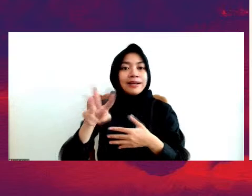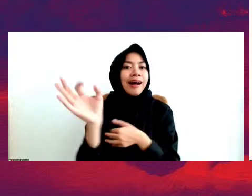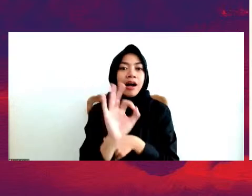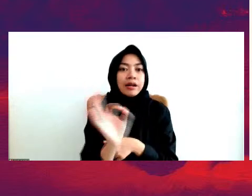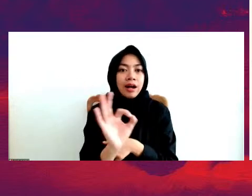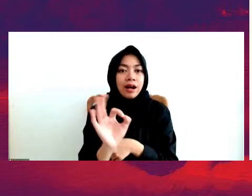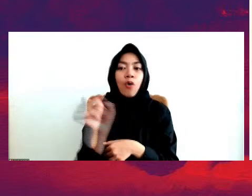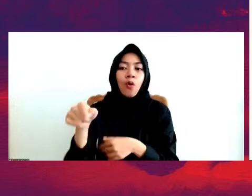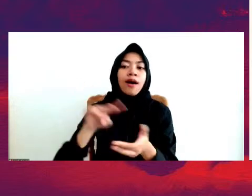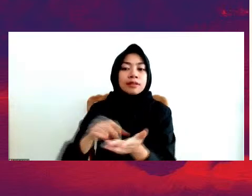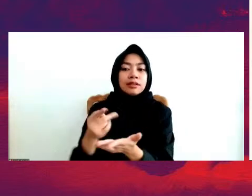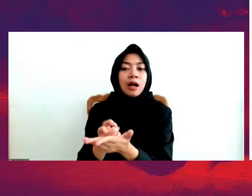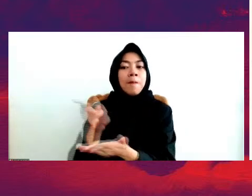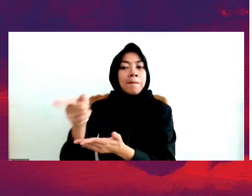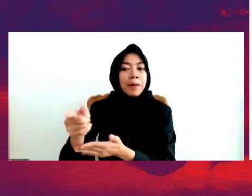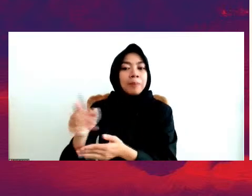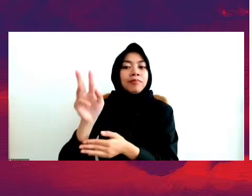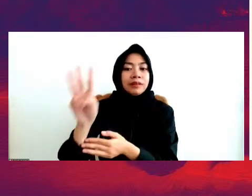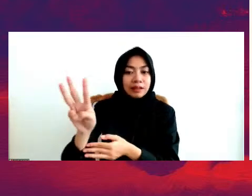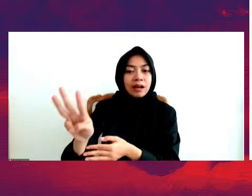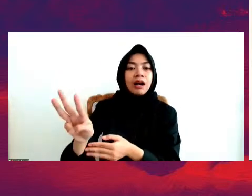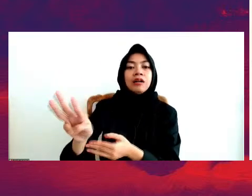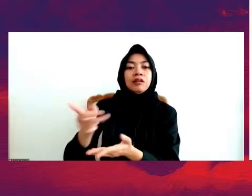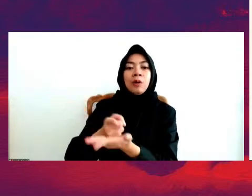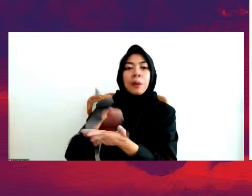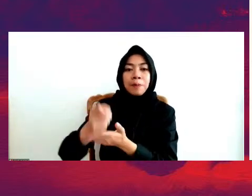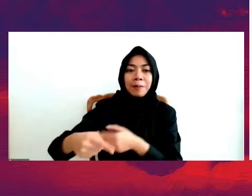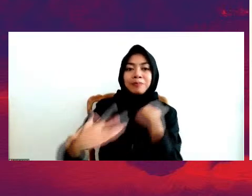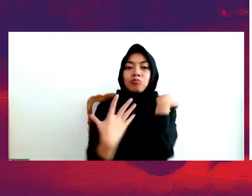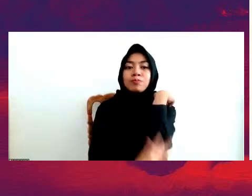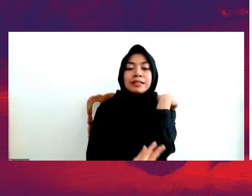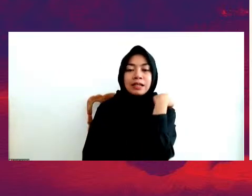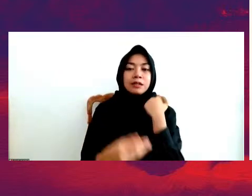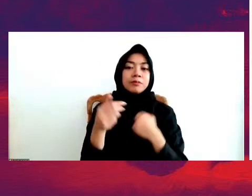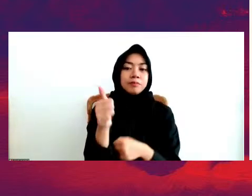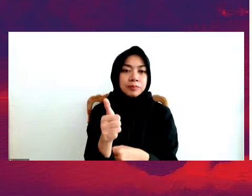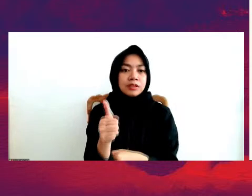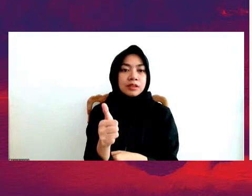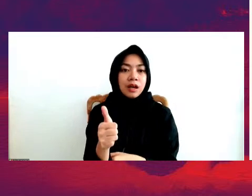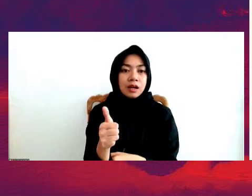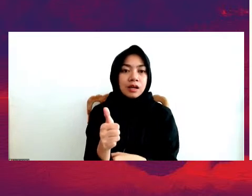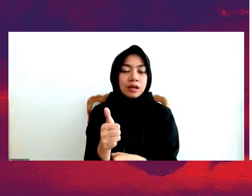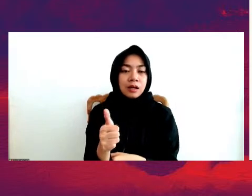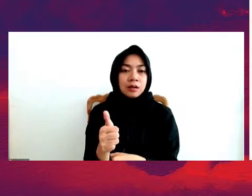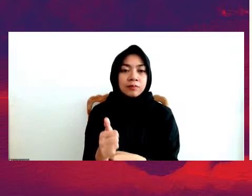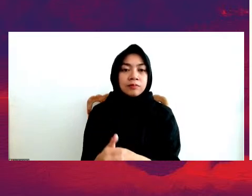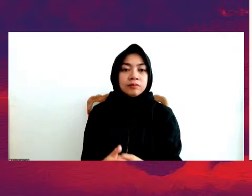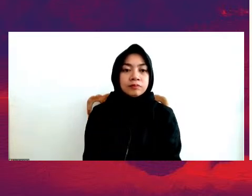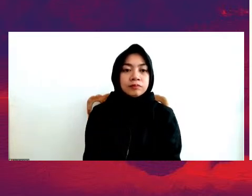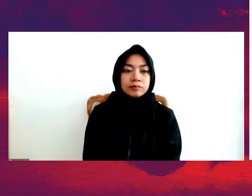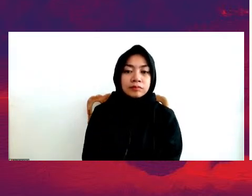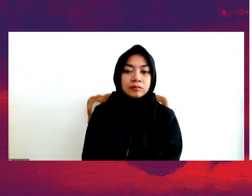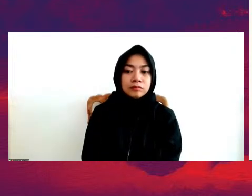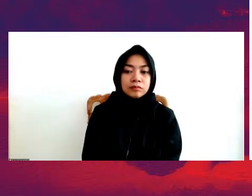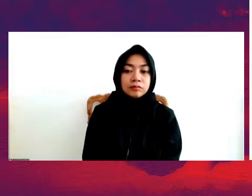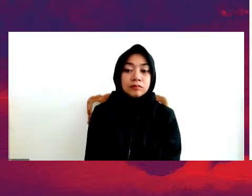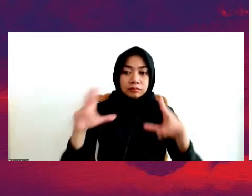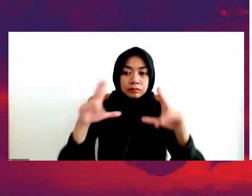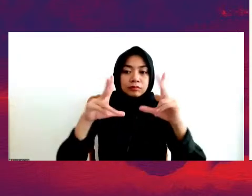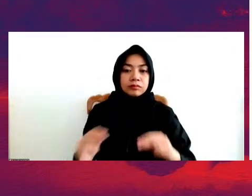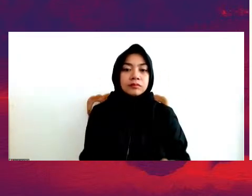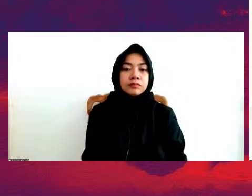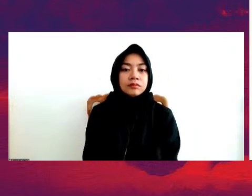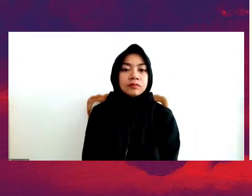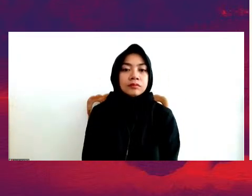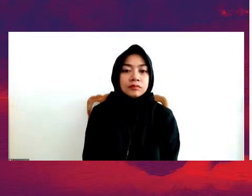all 3 dimensions, and the indicators within each dimension is also equally weighted. Next slide,